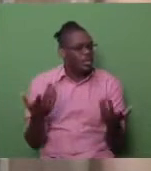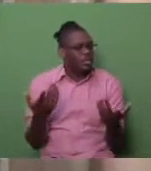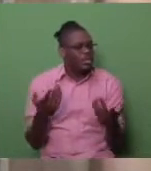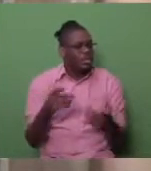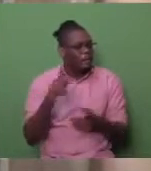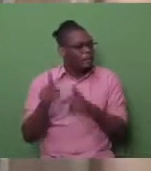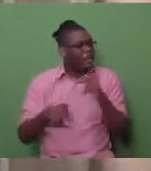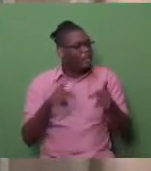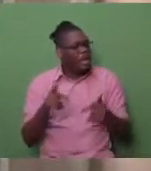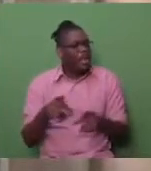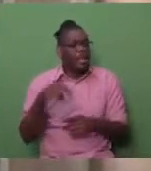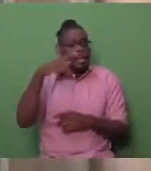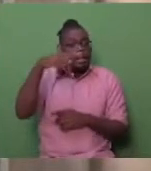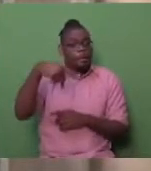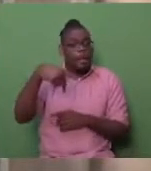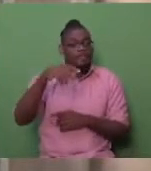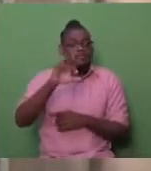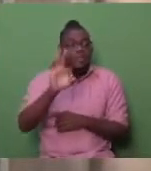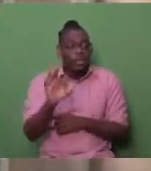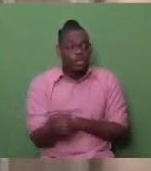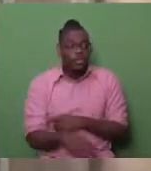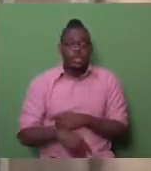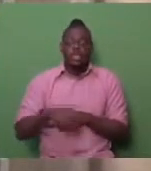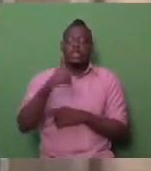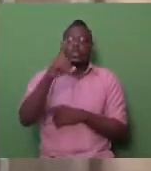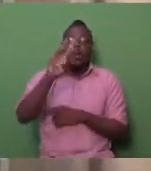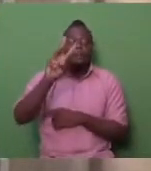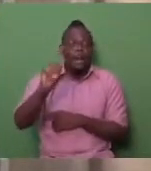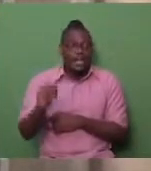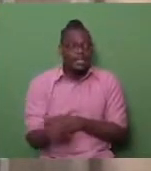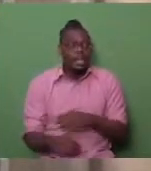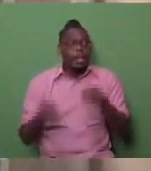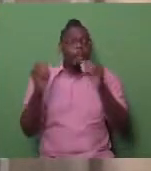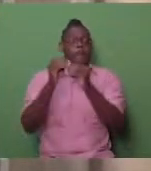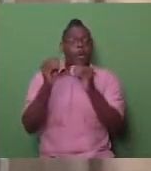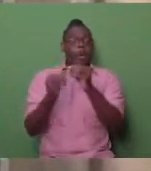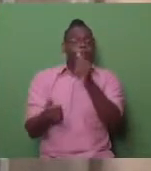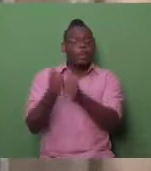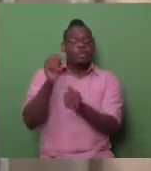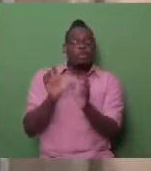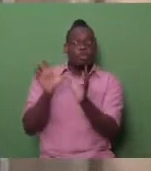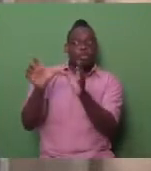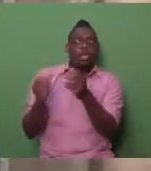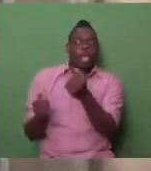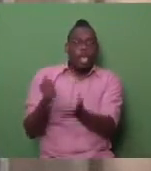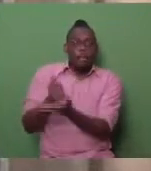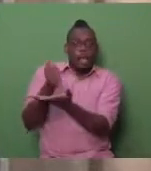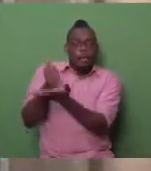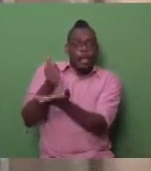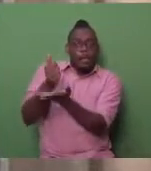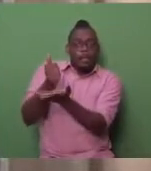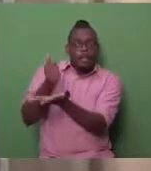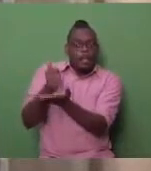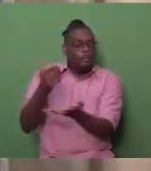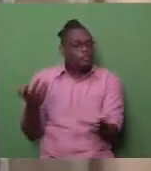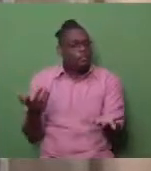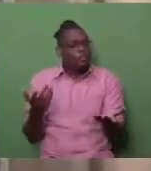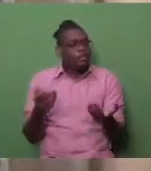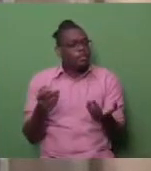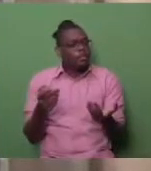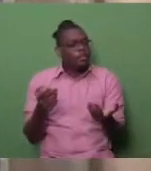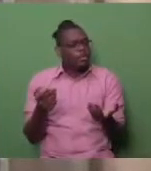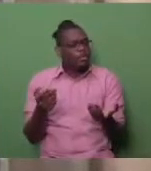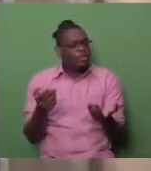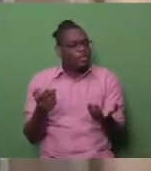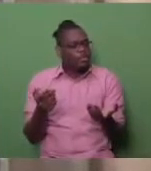Superior? Are they more equal? Less equal? The government continue, my constituency, they have had no water for weeks in certain